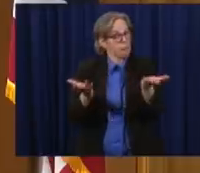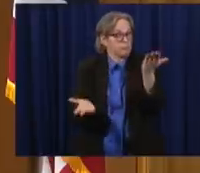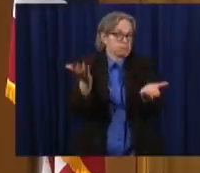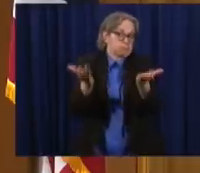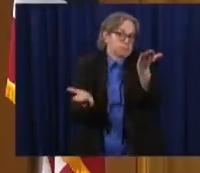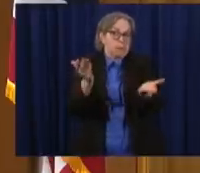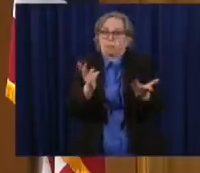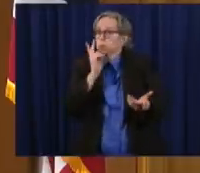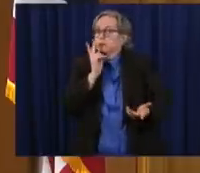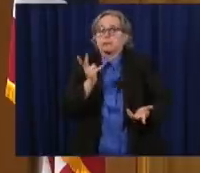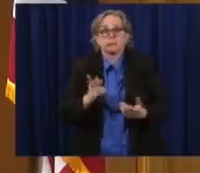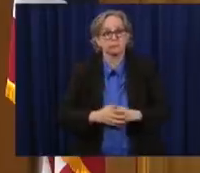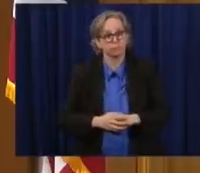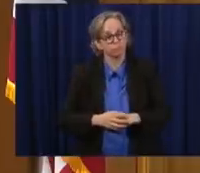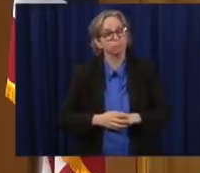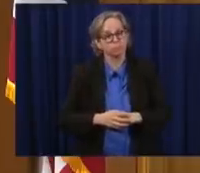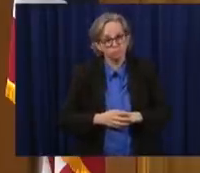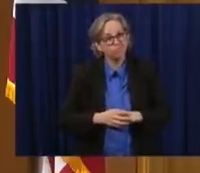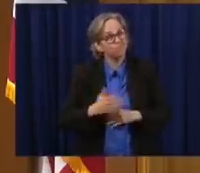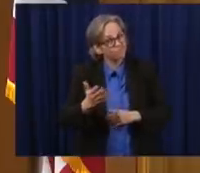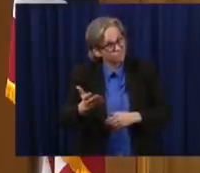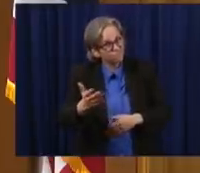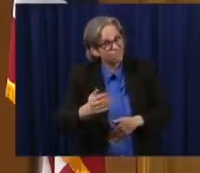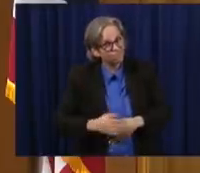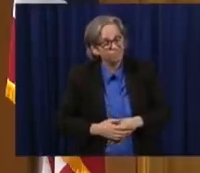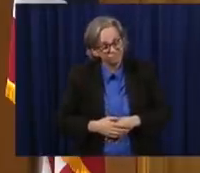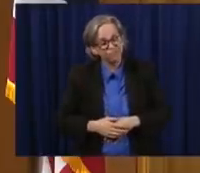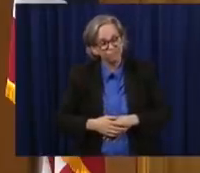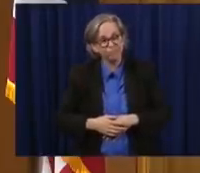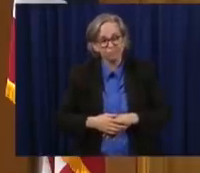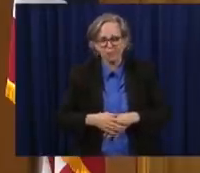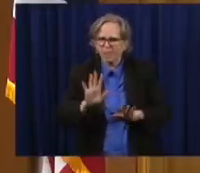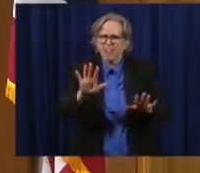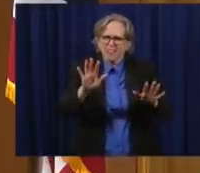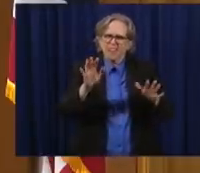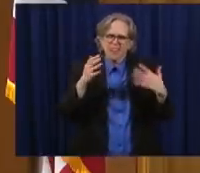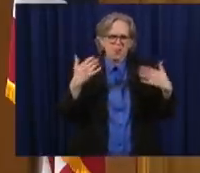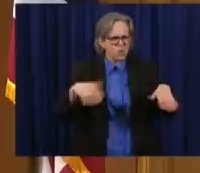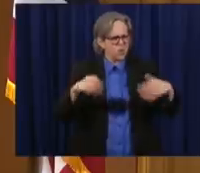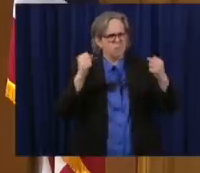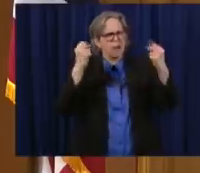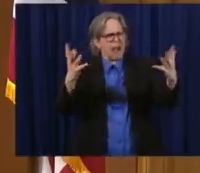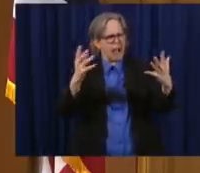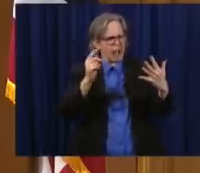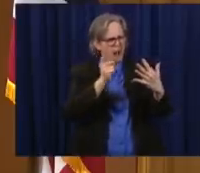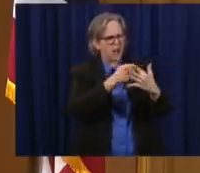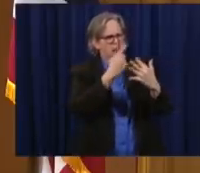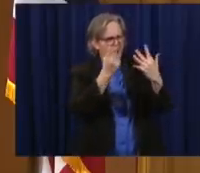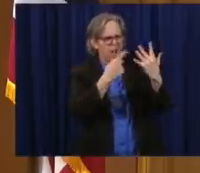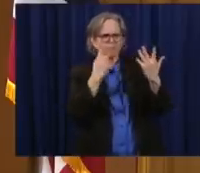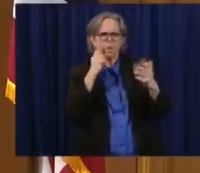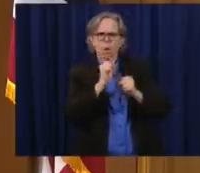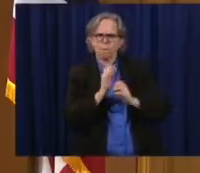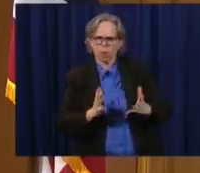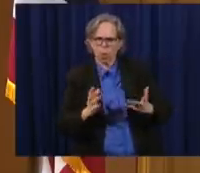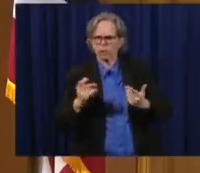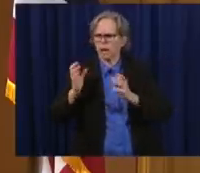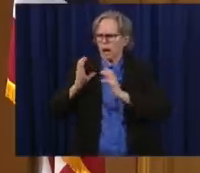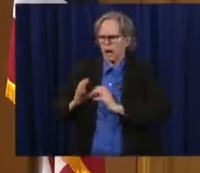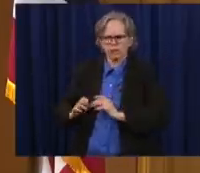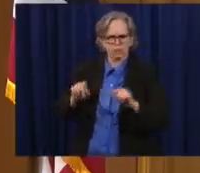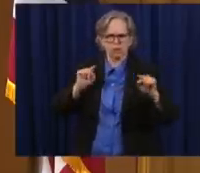Ample opportunity for the employees, ample opportunity if it's retail and you have customers for them to wash their